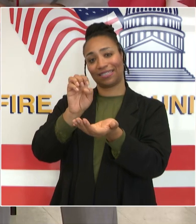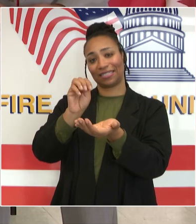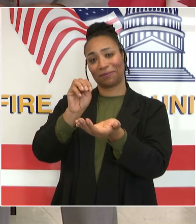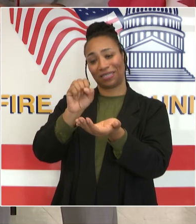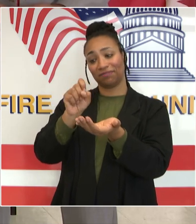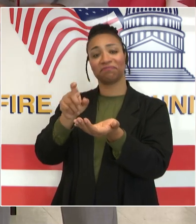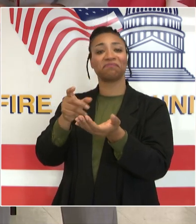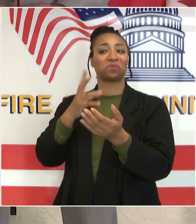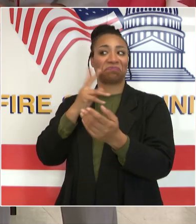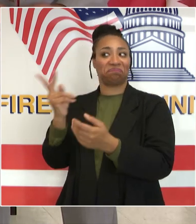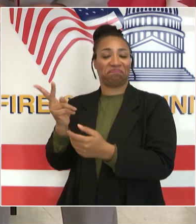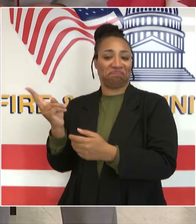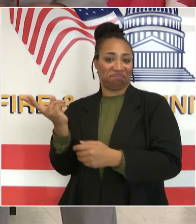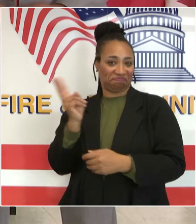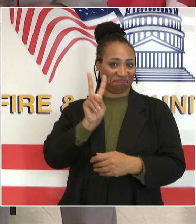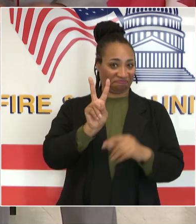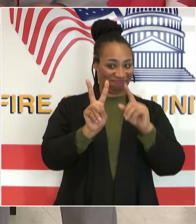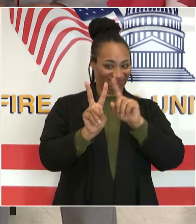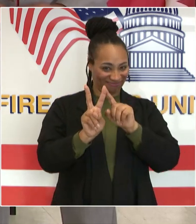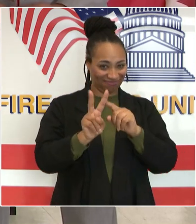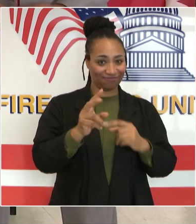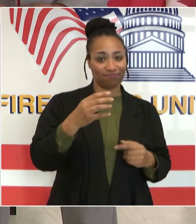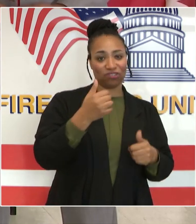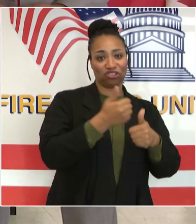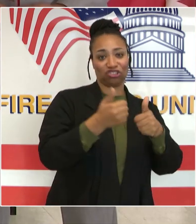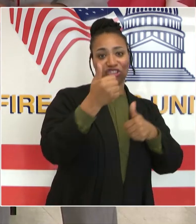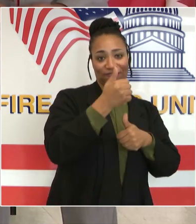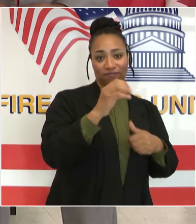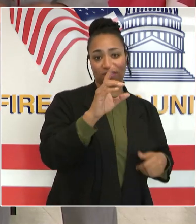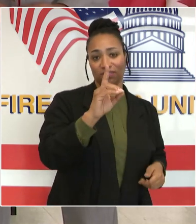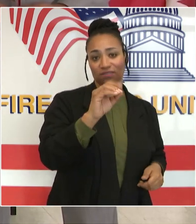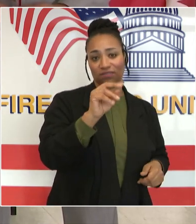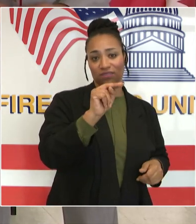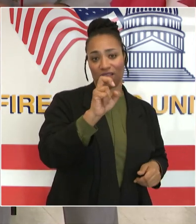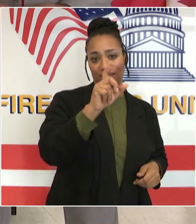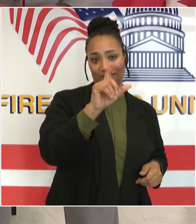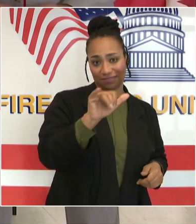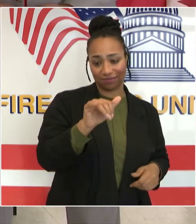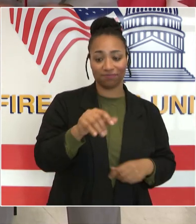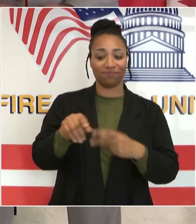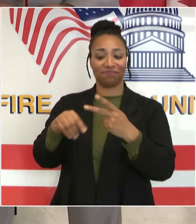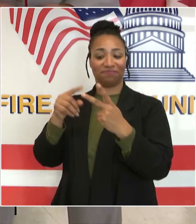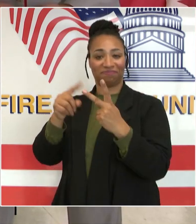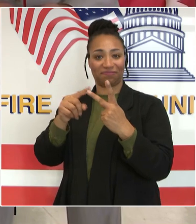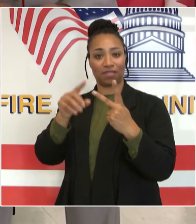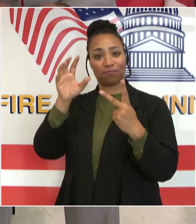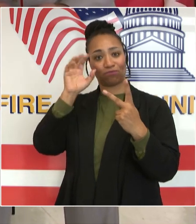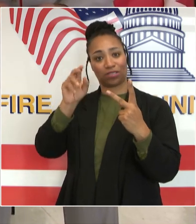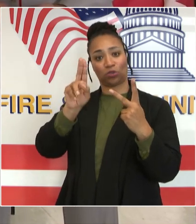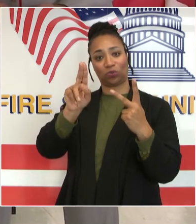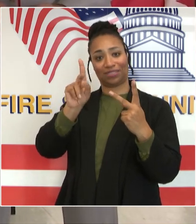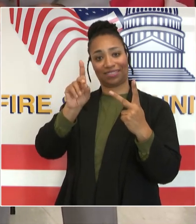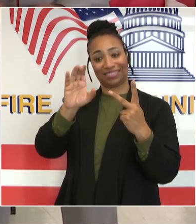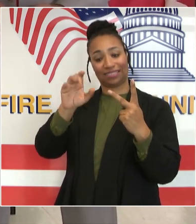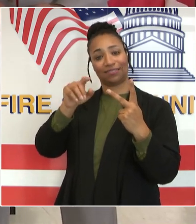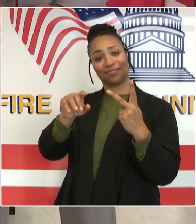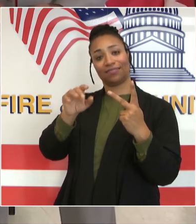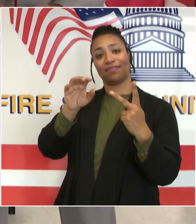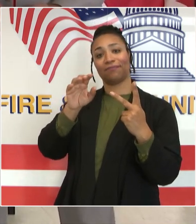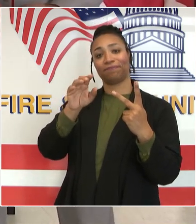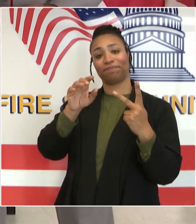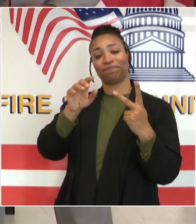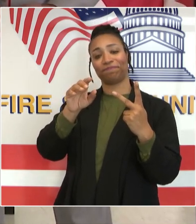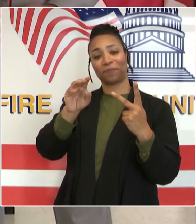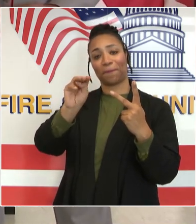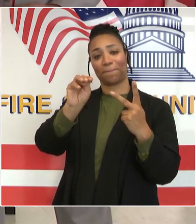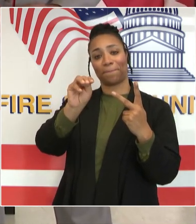followed by President Eddington from UDC. And I just want to acknowledge Dr. Roger Mitchell, a DC alum, who is